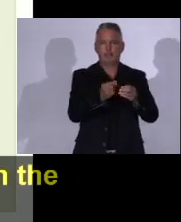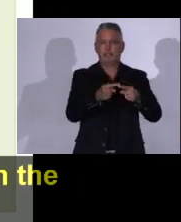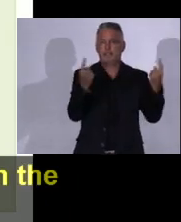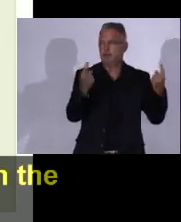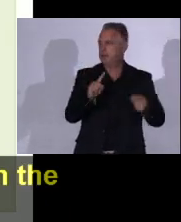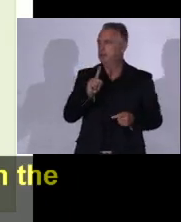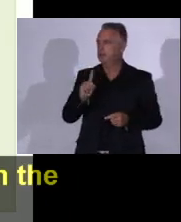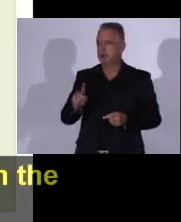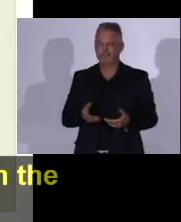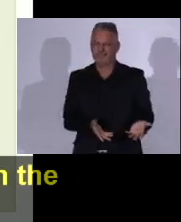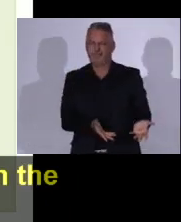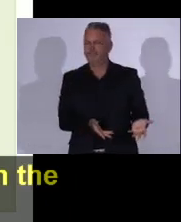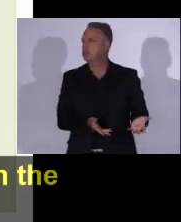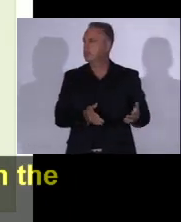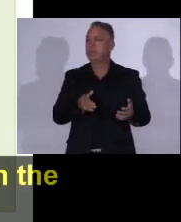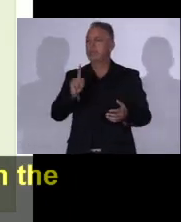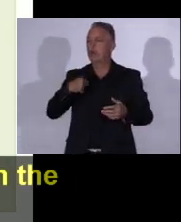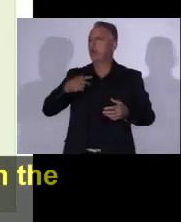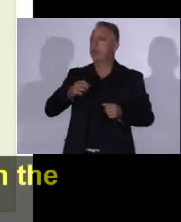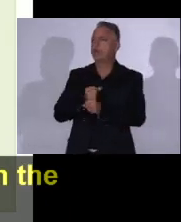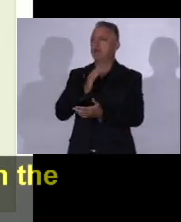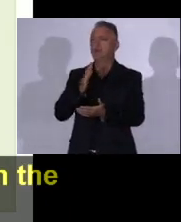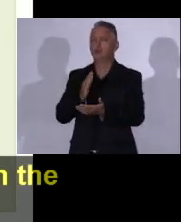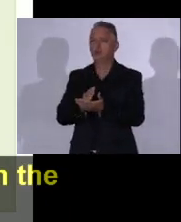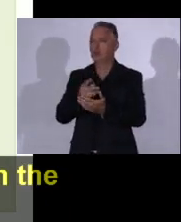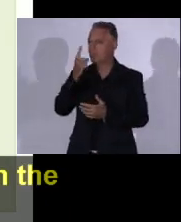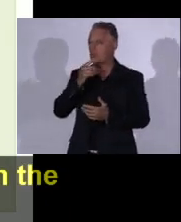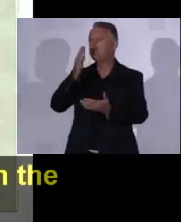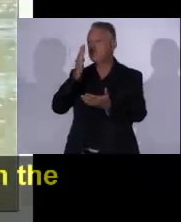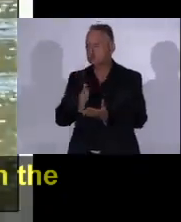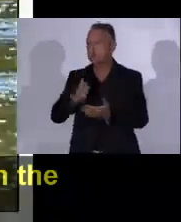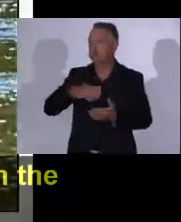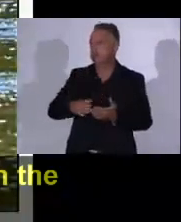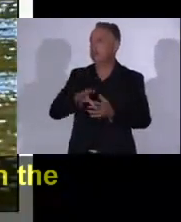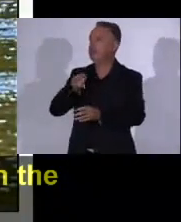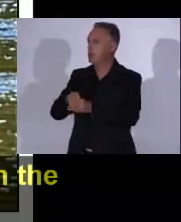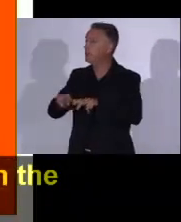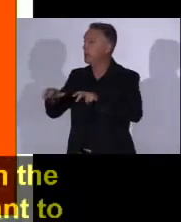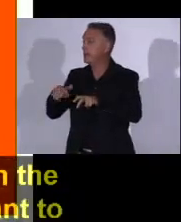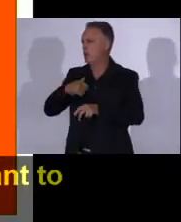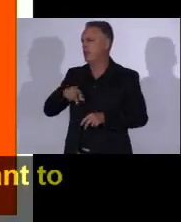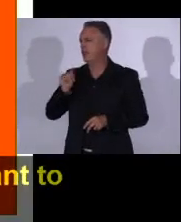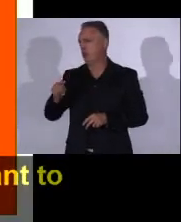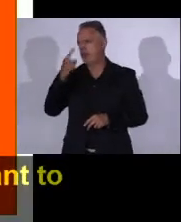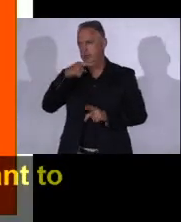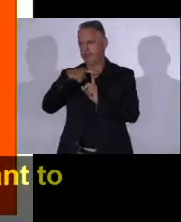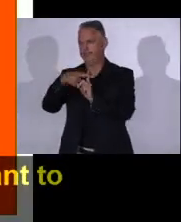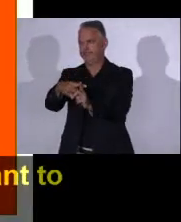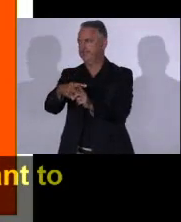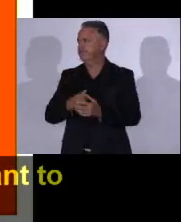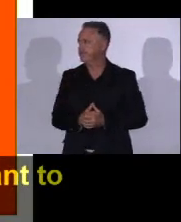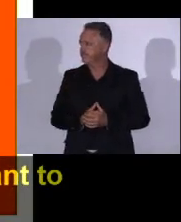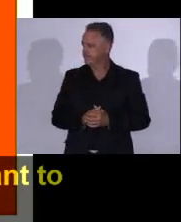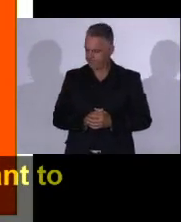need to go on camp anyway. So I want to make sure we get hold of those folks who do need to go. For us, it's about extending